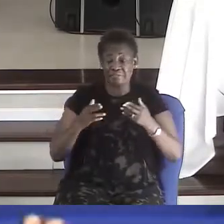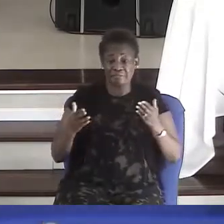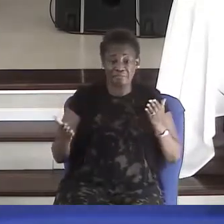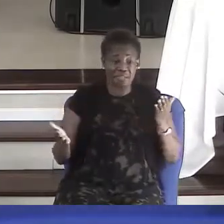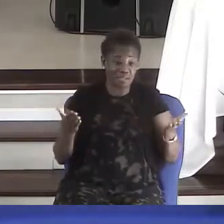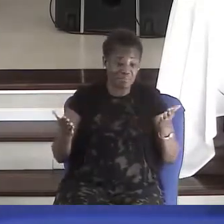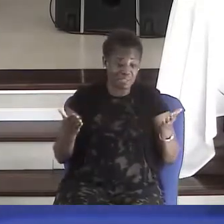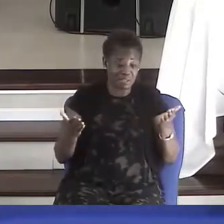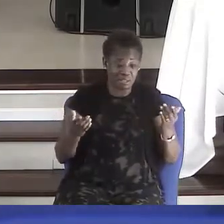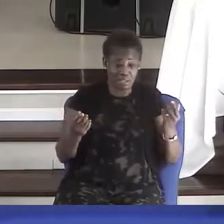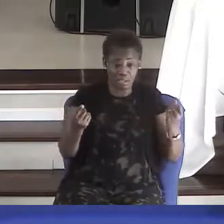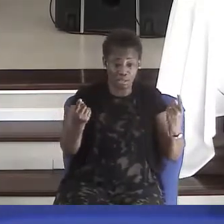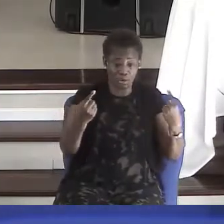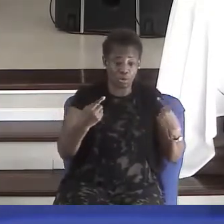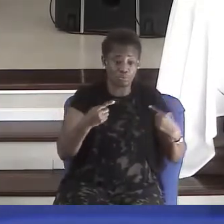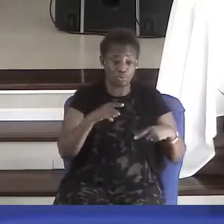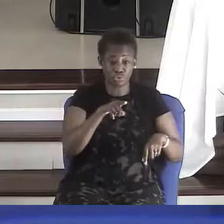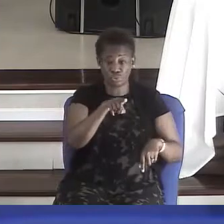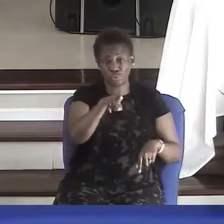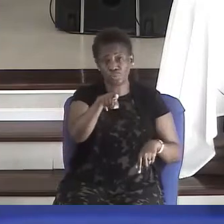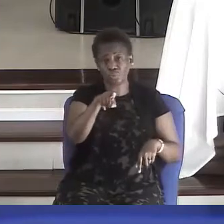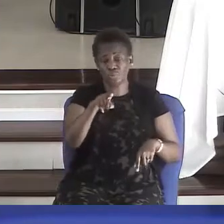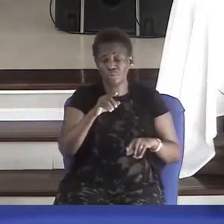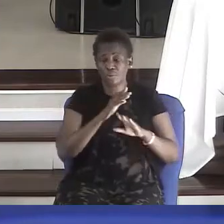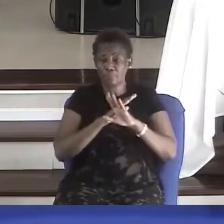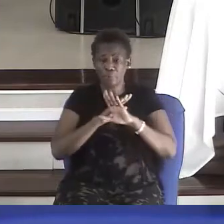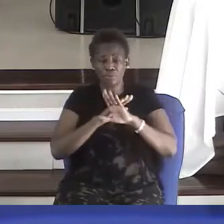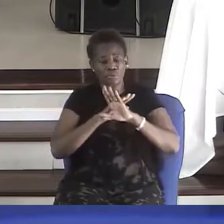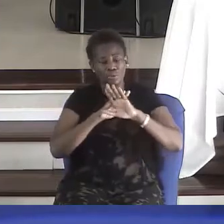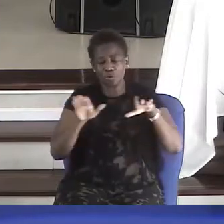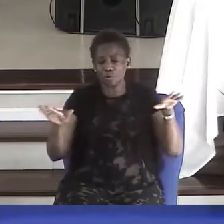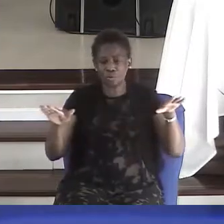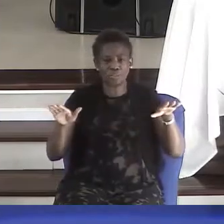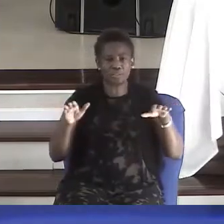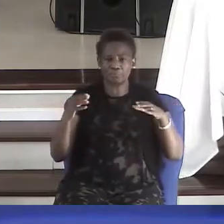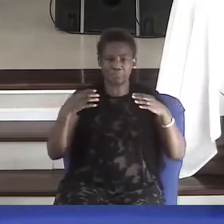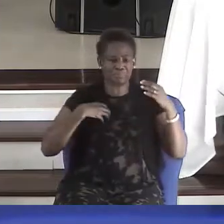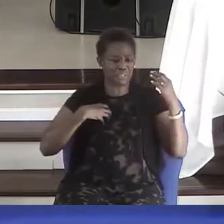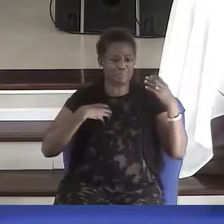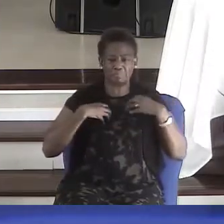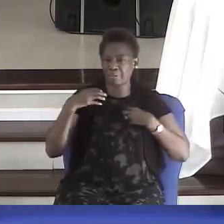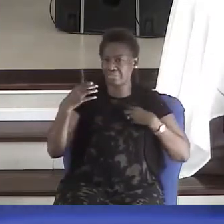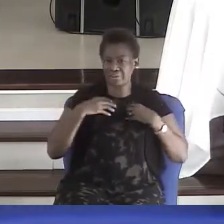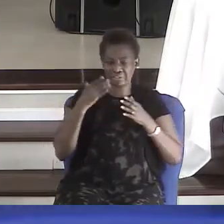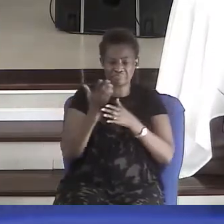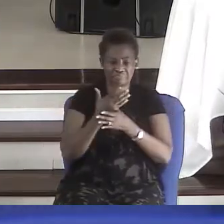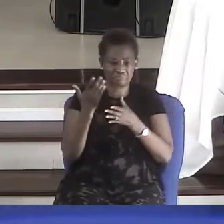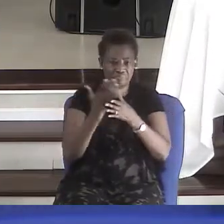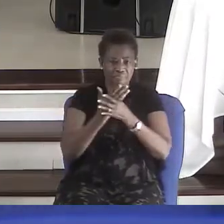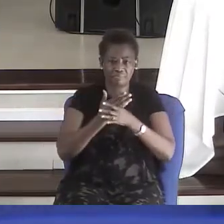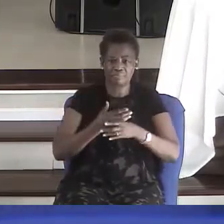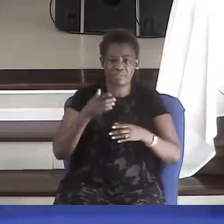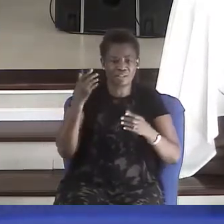be troubled. This is time when we continue to hold on.